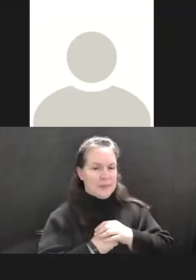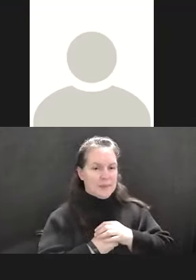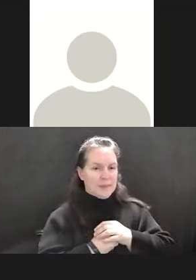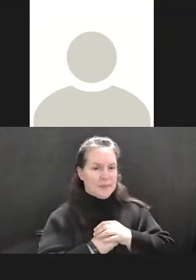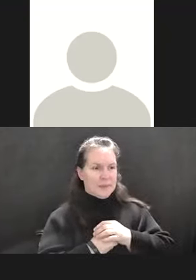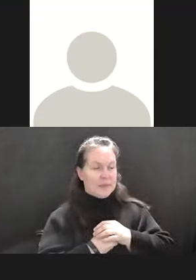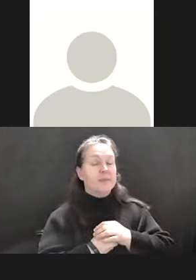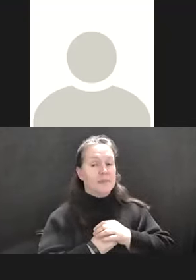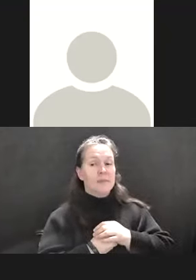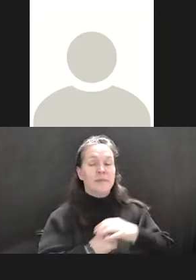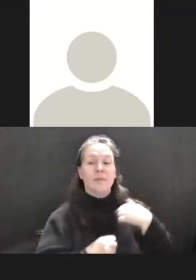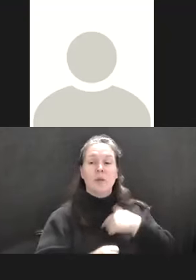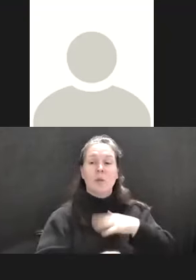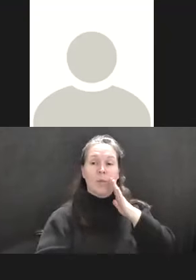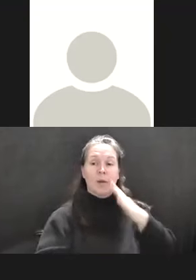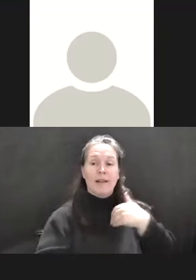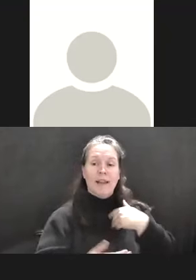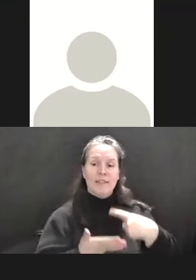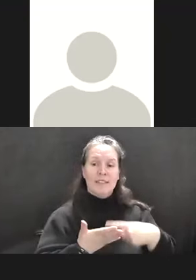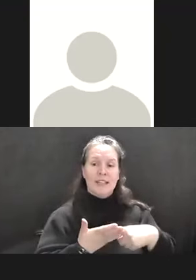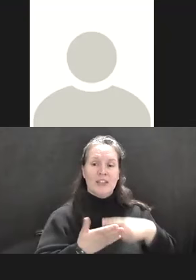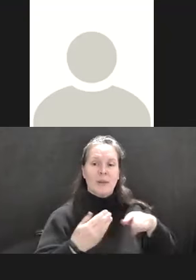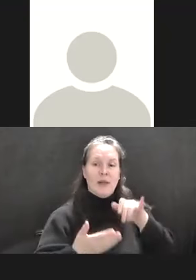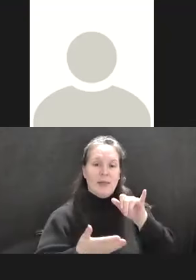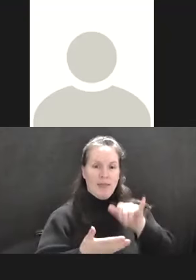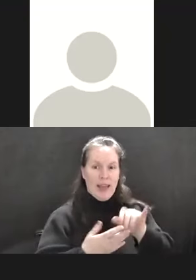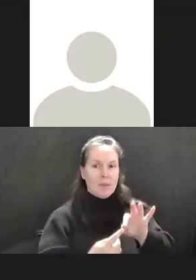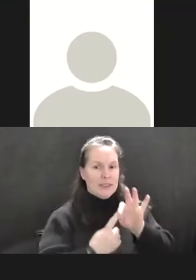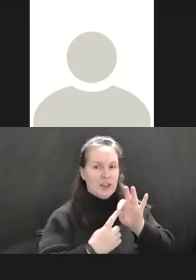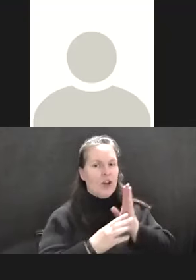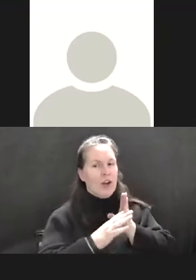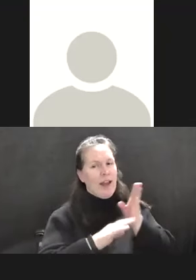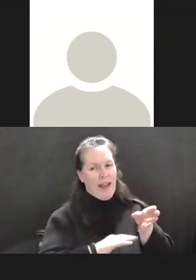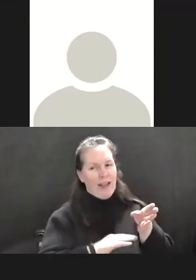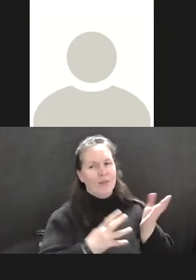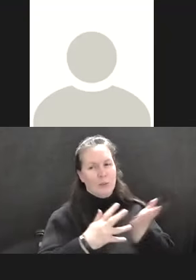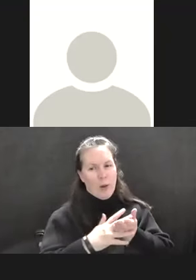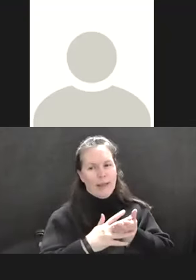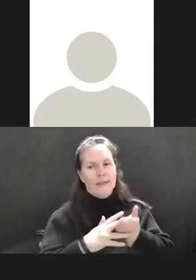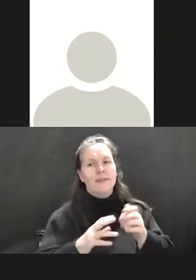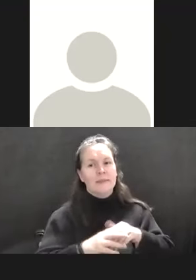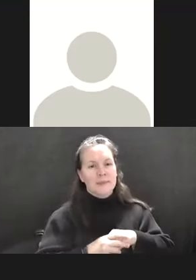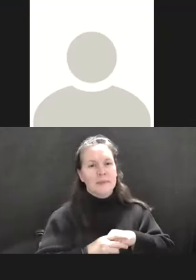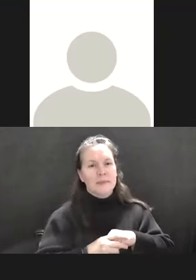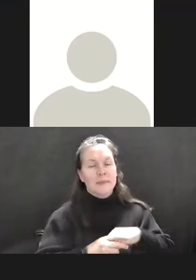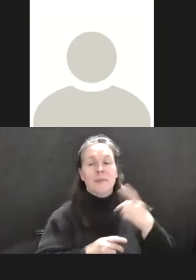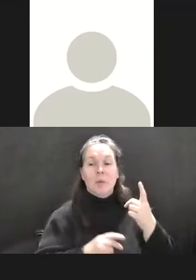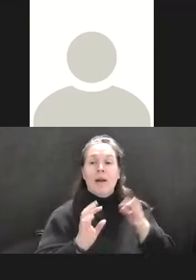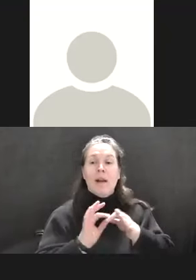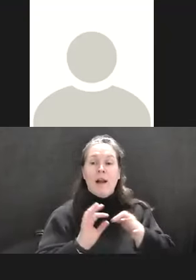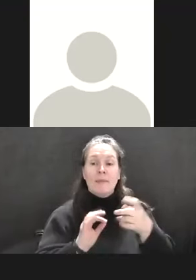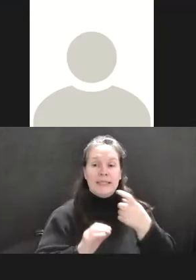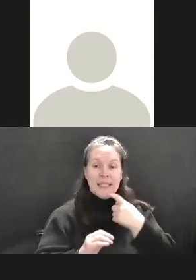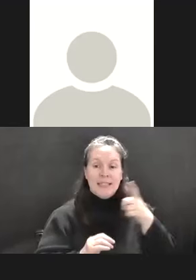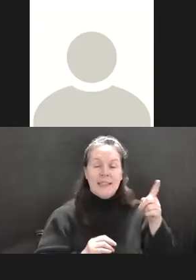But we'll have a discussion about that in particular after the break. One of the comments does say, does